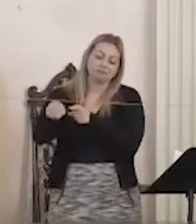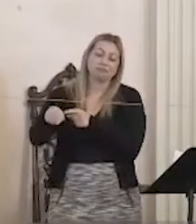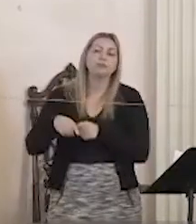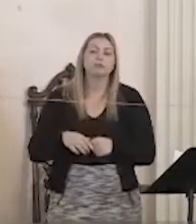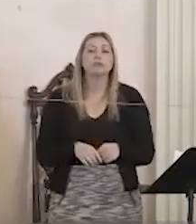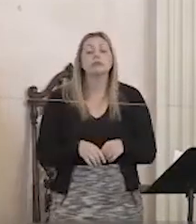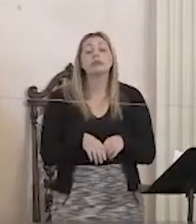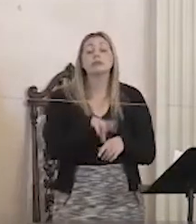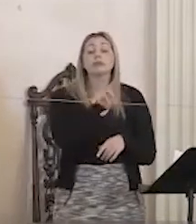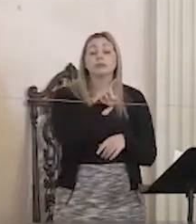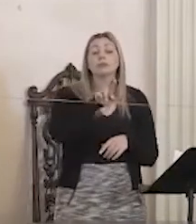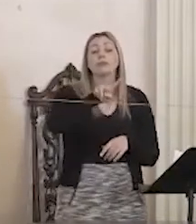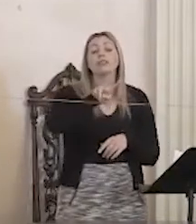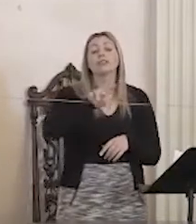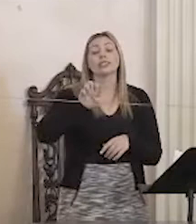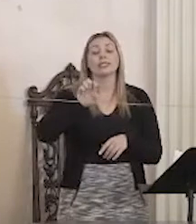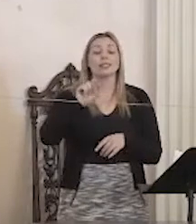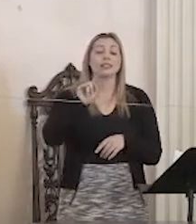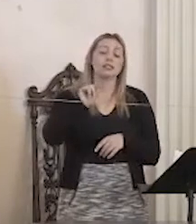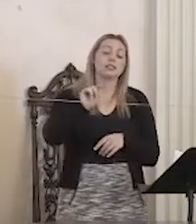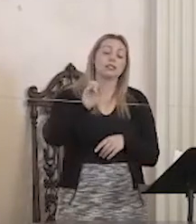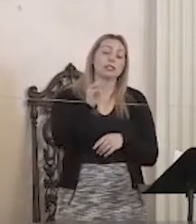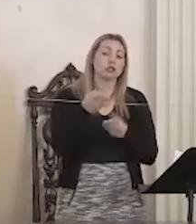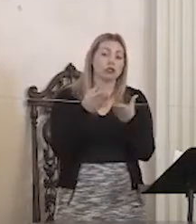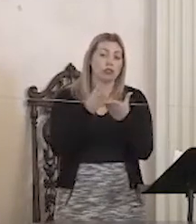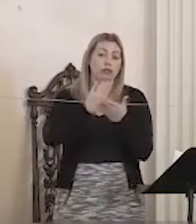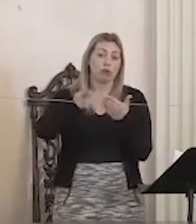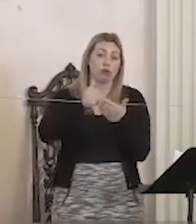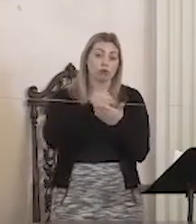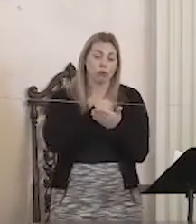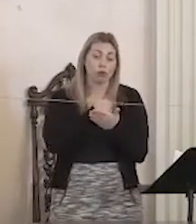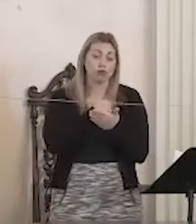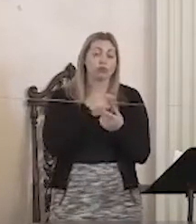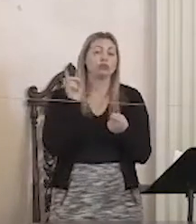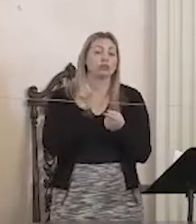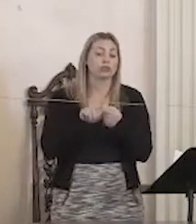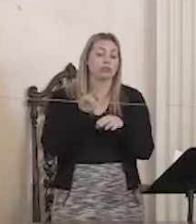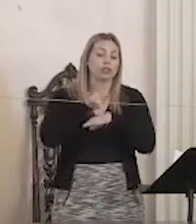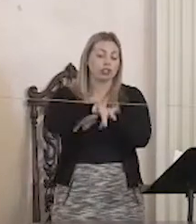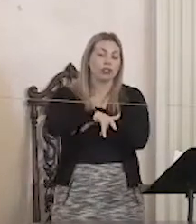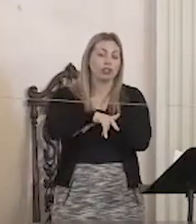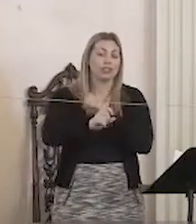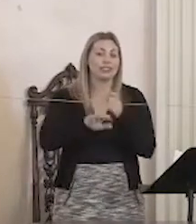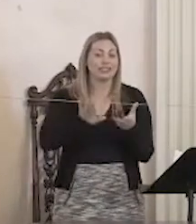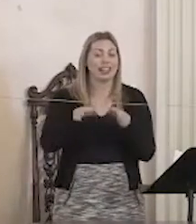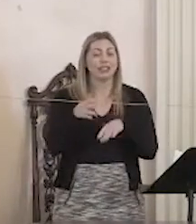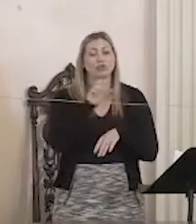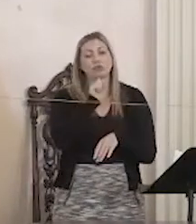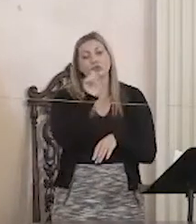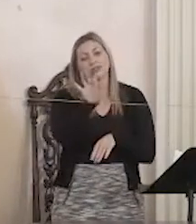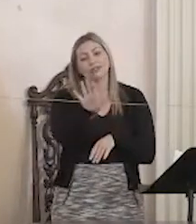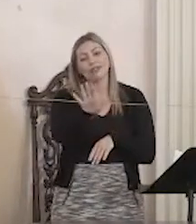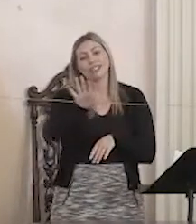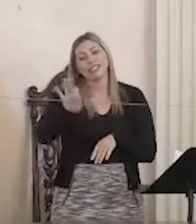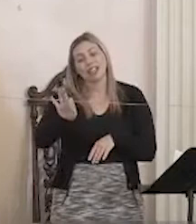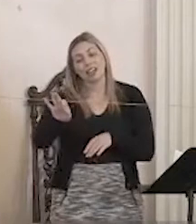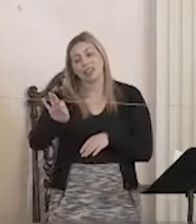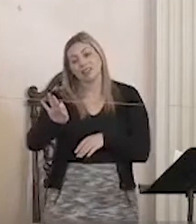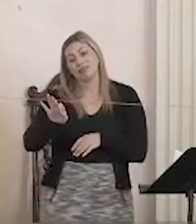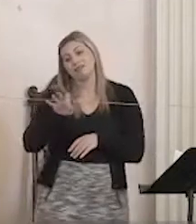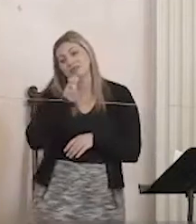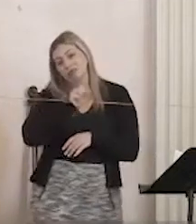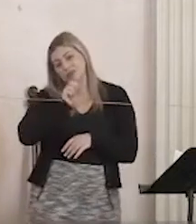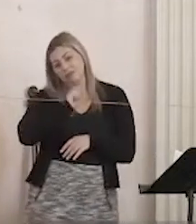Reverend Eaton served All Souls from 1969 until his premature death at 59 years